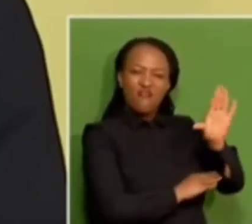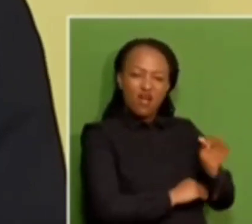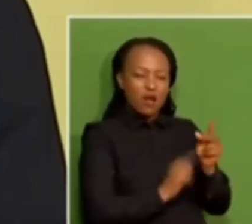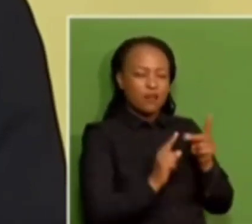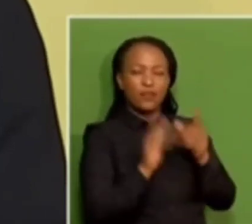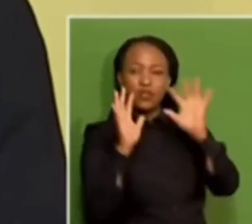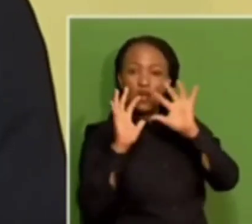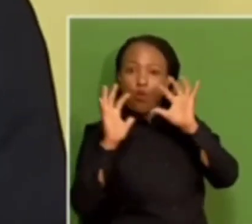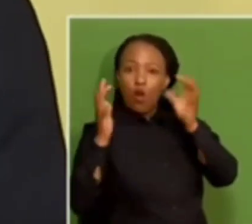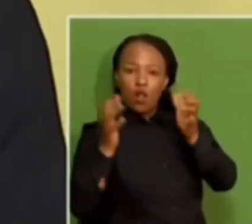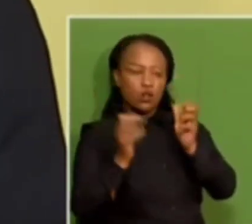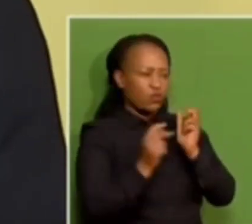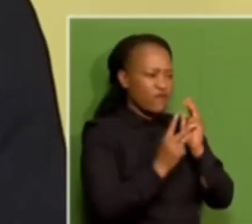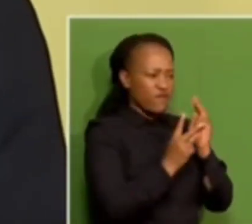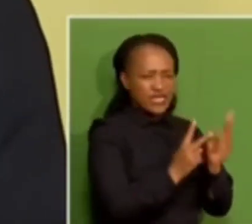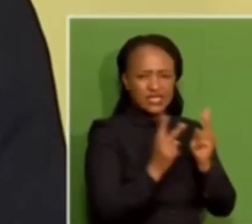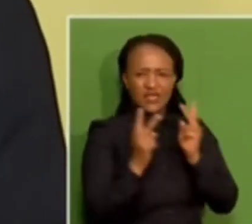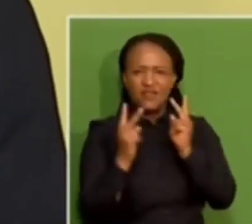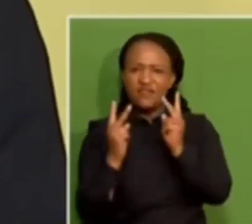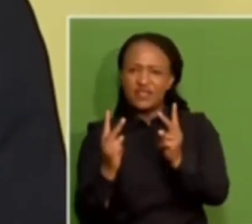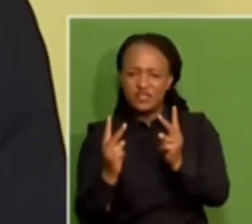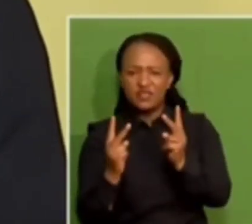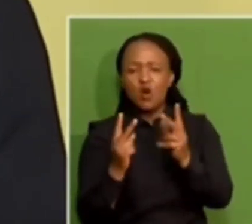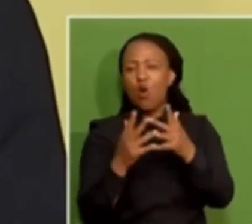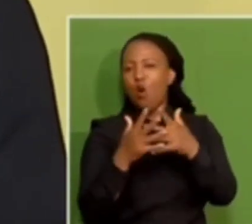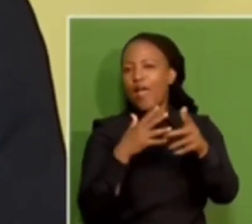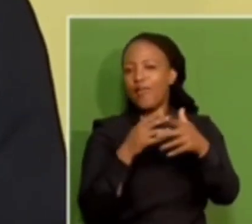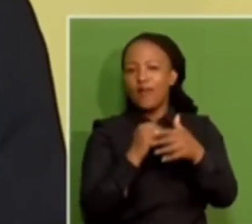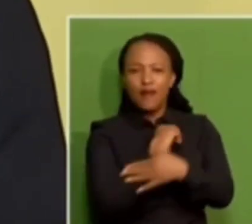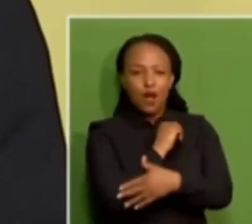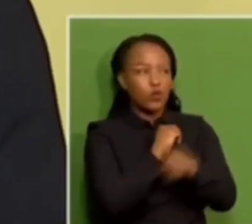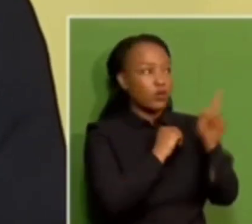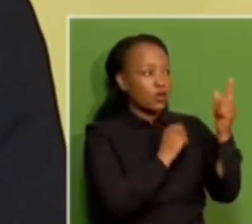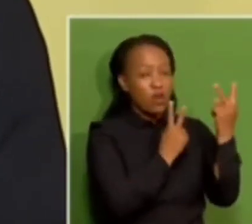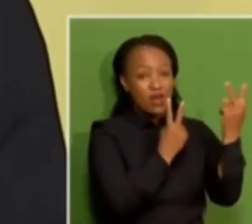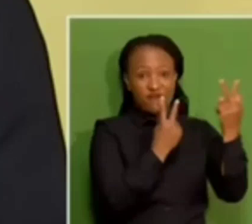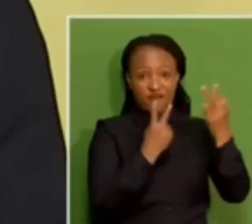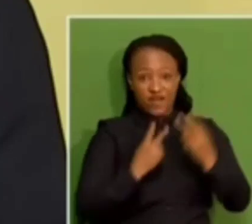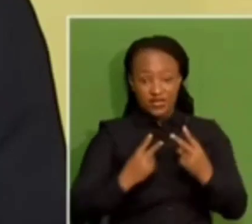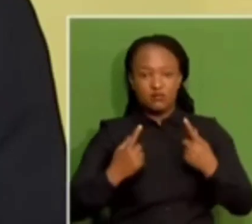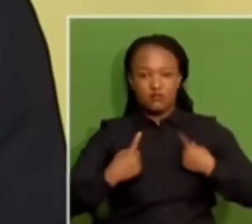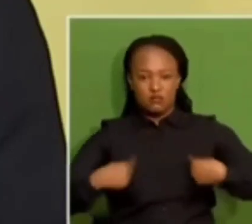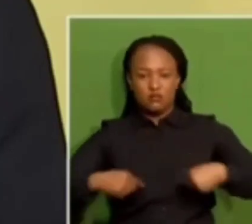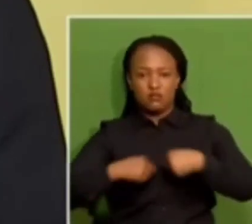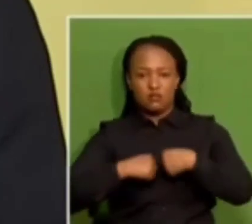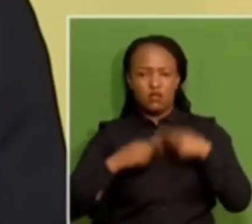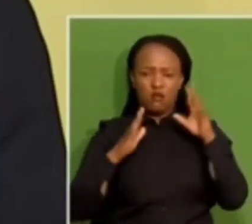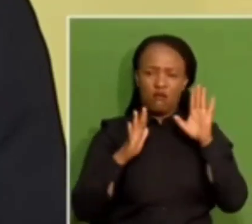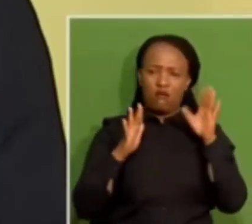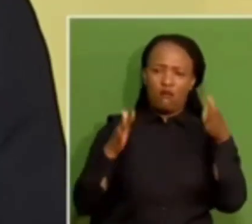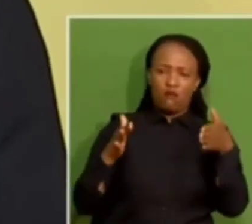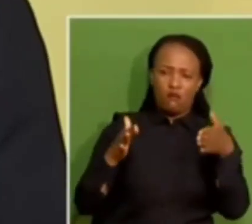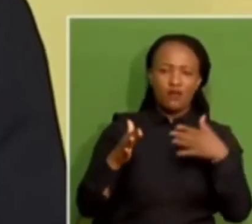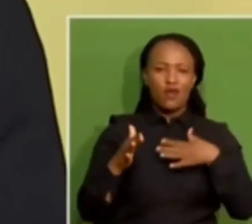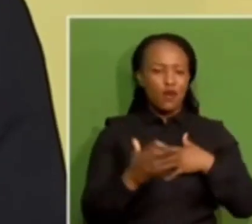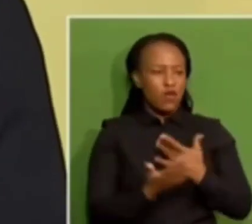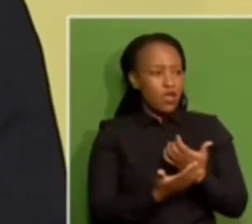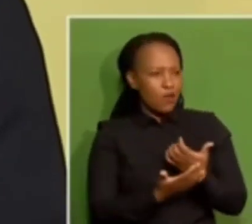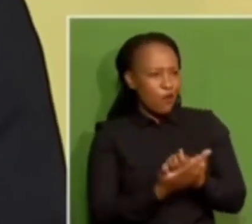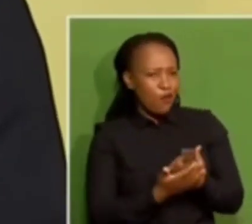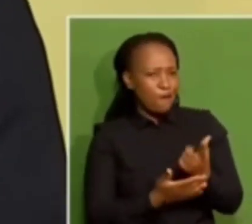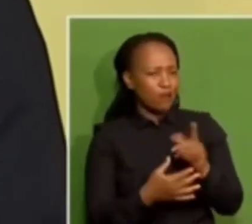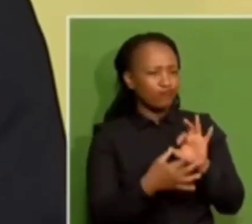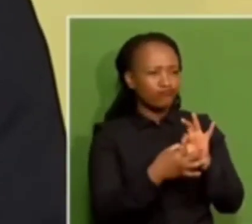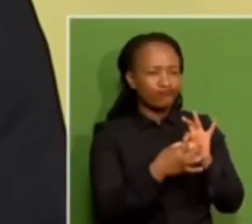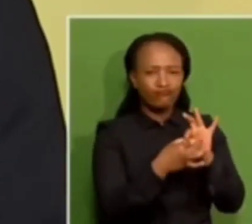on our continent and across the world and every visit by heads of state from other countries focuses